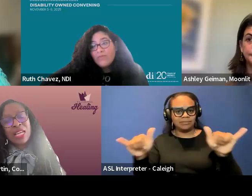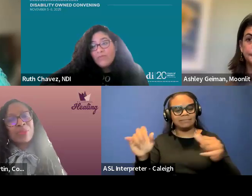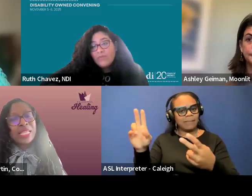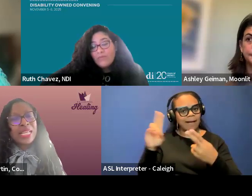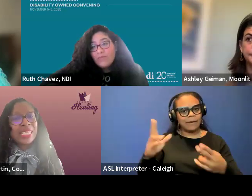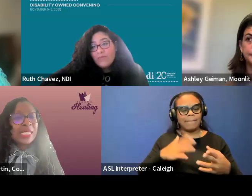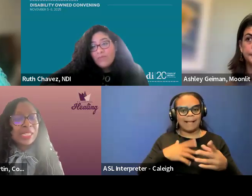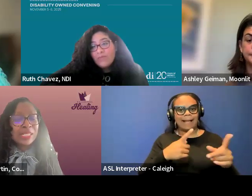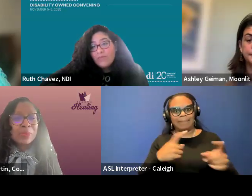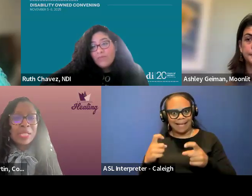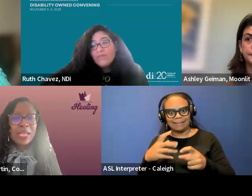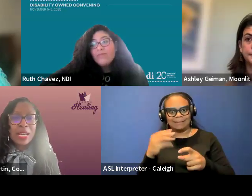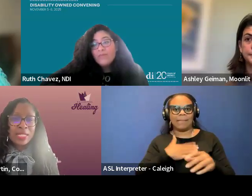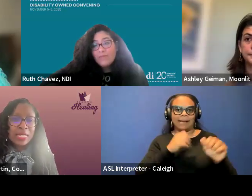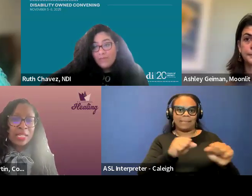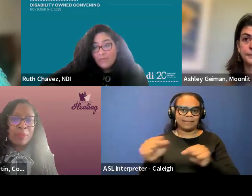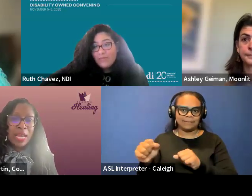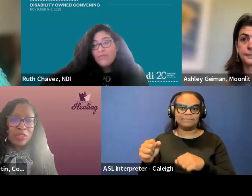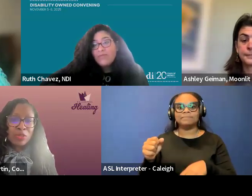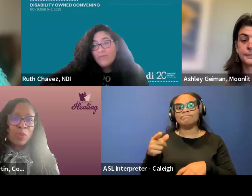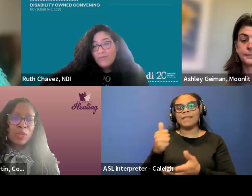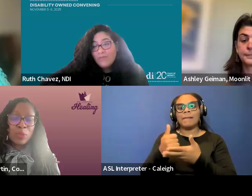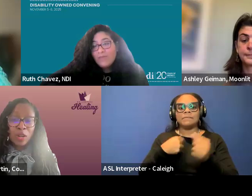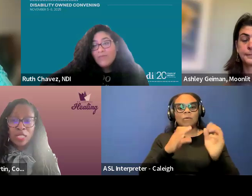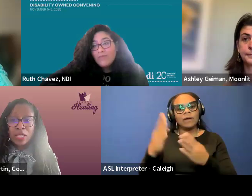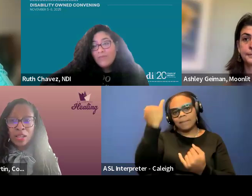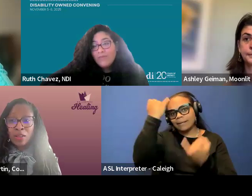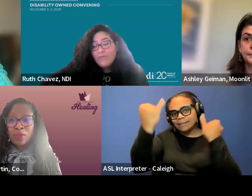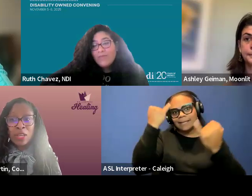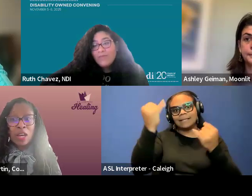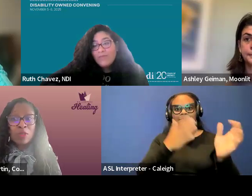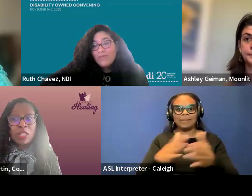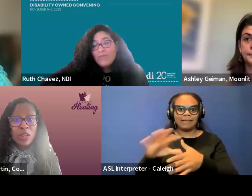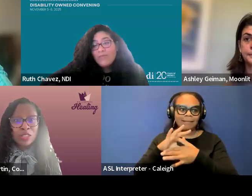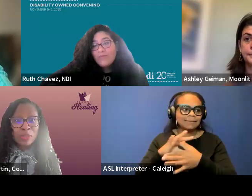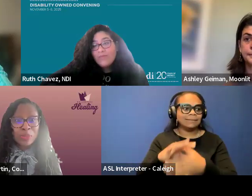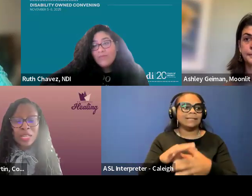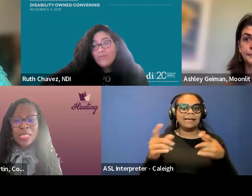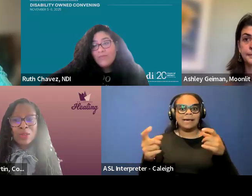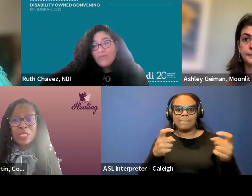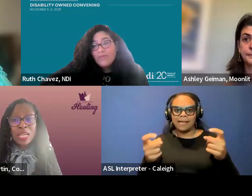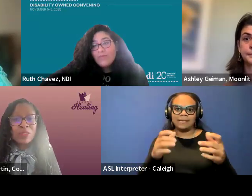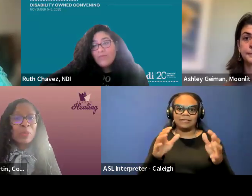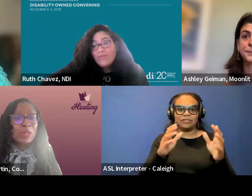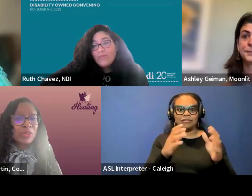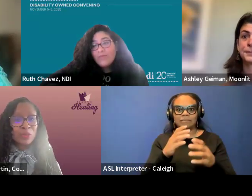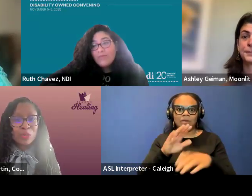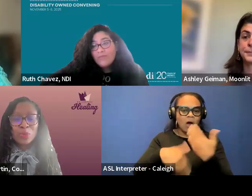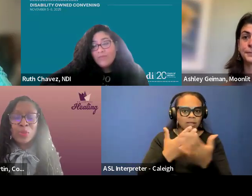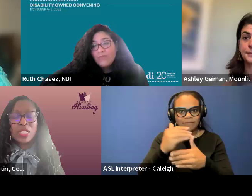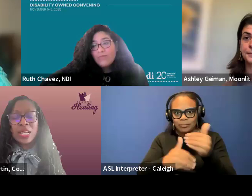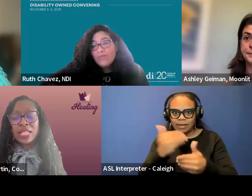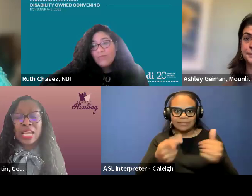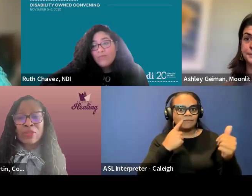me to organize my ideas, plan content, manage the moving parts of a relaunch. Because outside of the